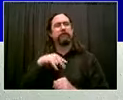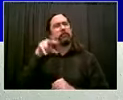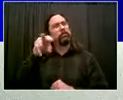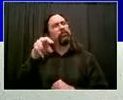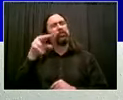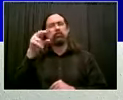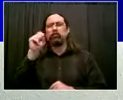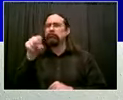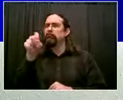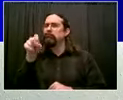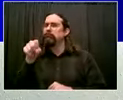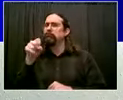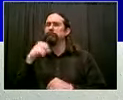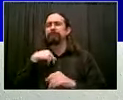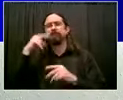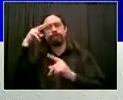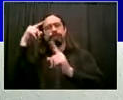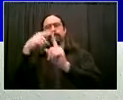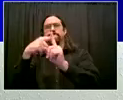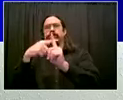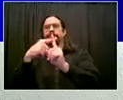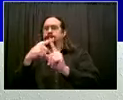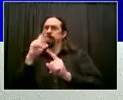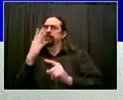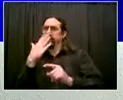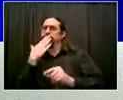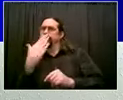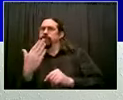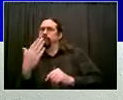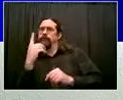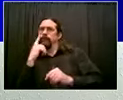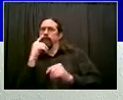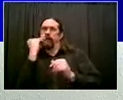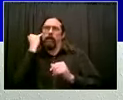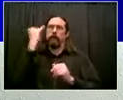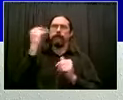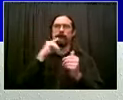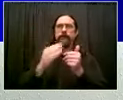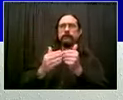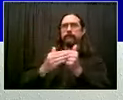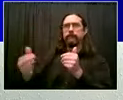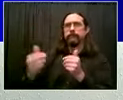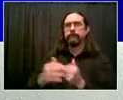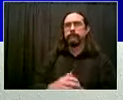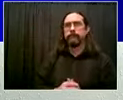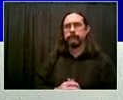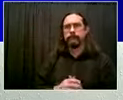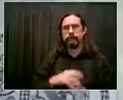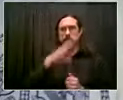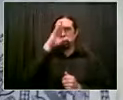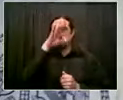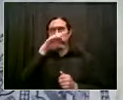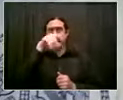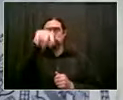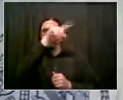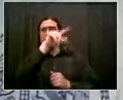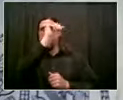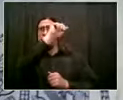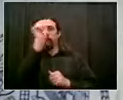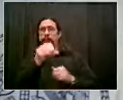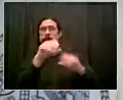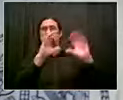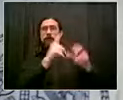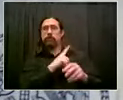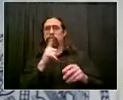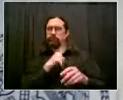respected voice among the members in Albany, so thank you for your leadership. It's going to help us save lives. Now, I want to hear from